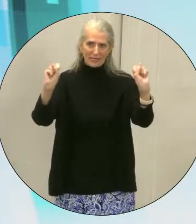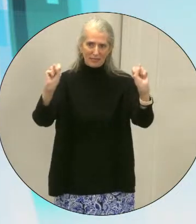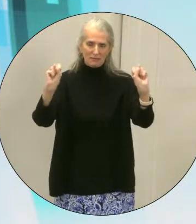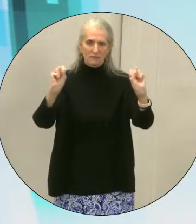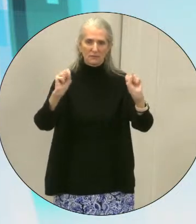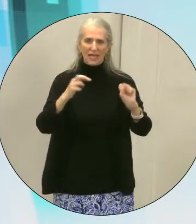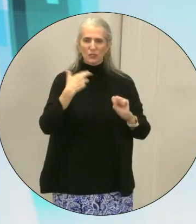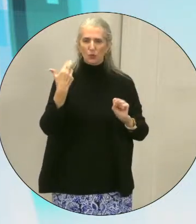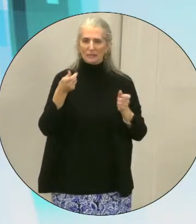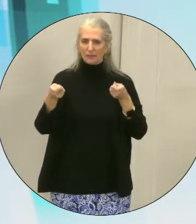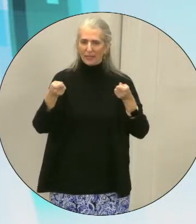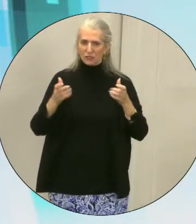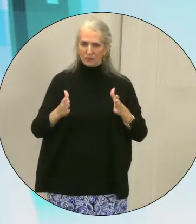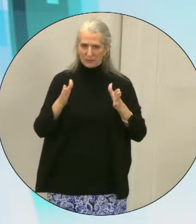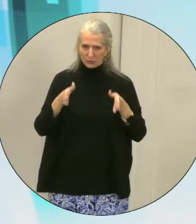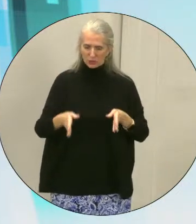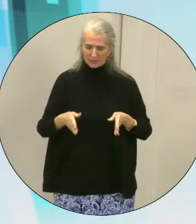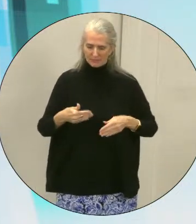risk manager.